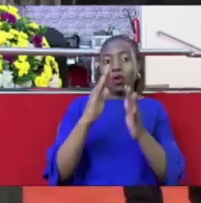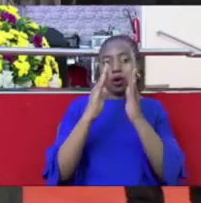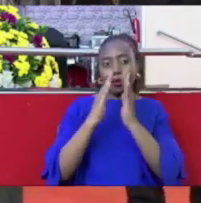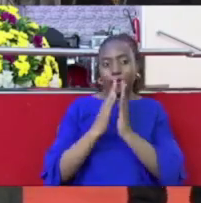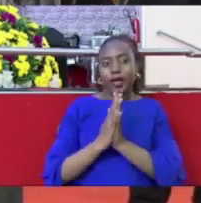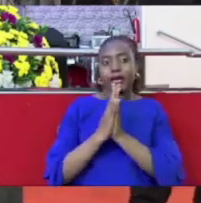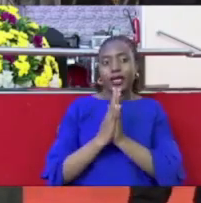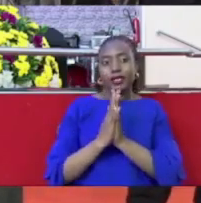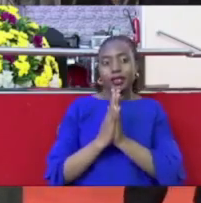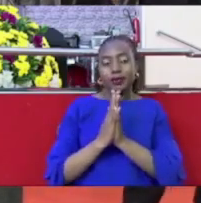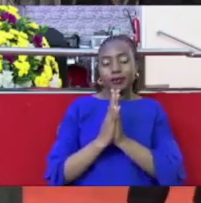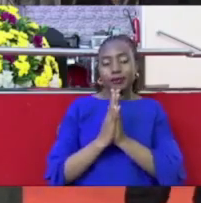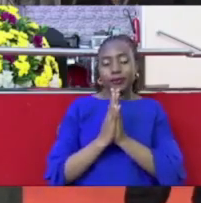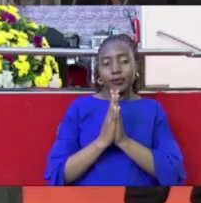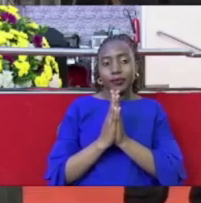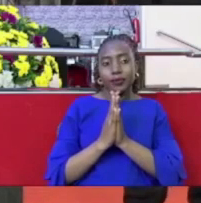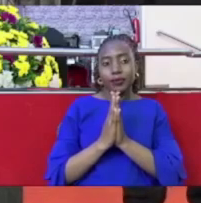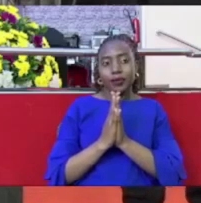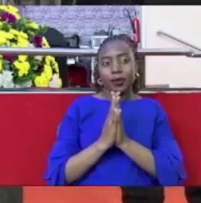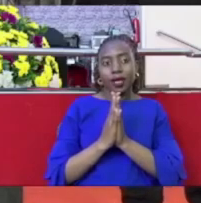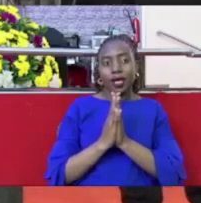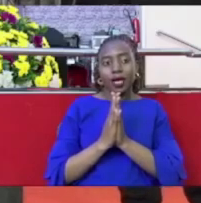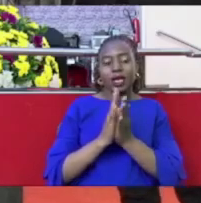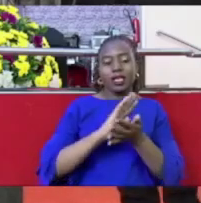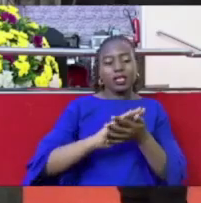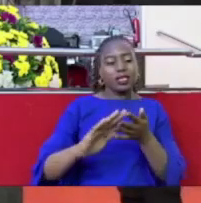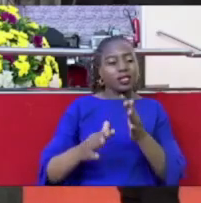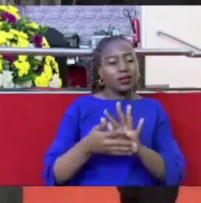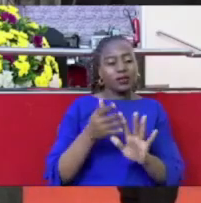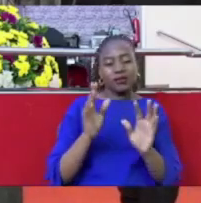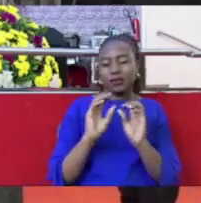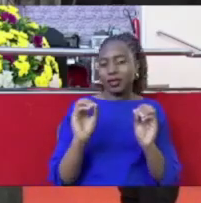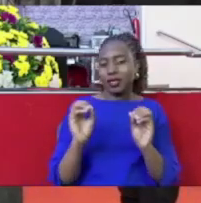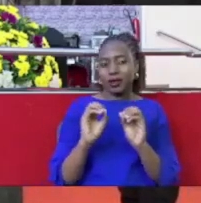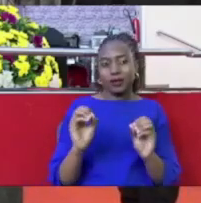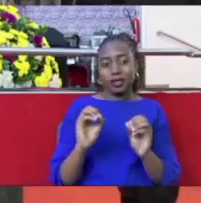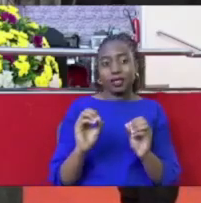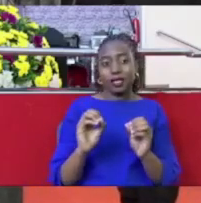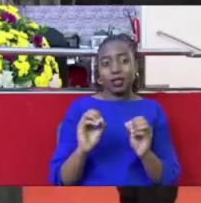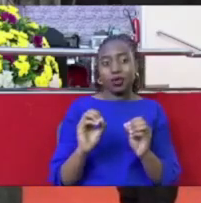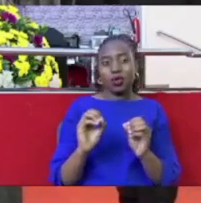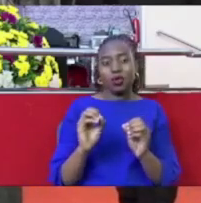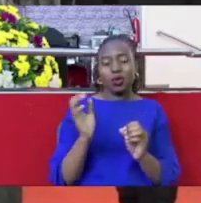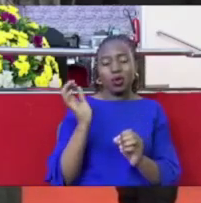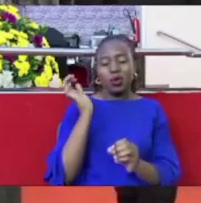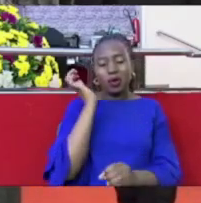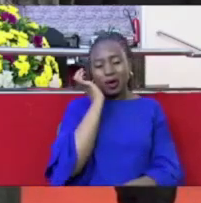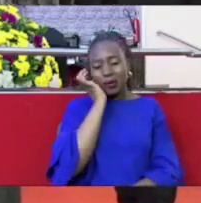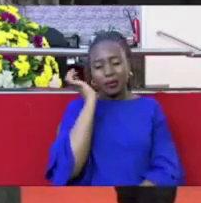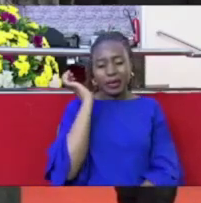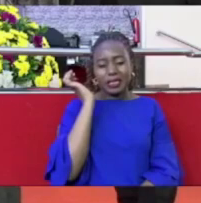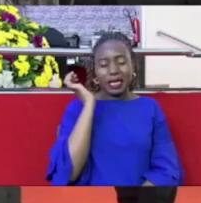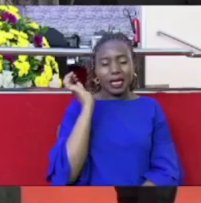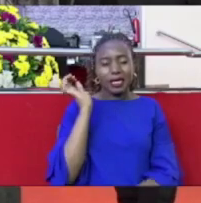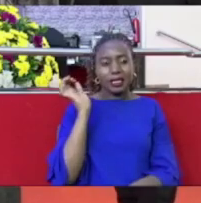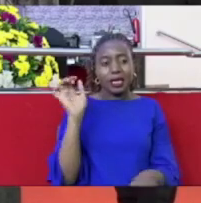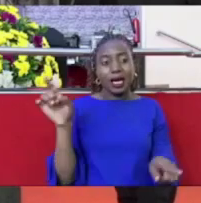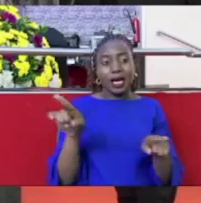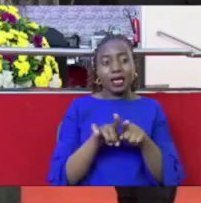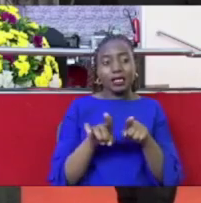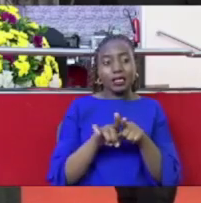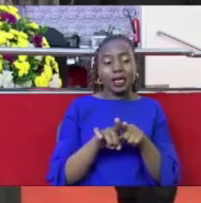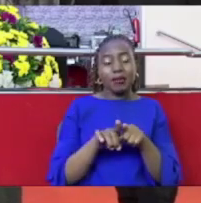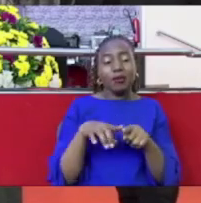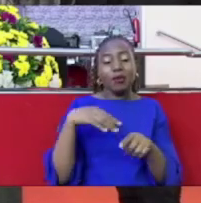inaweza kuzuia maombi yetu, is unforgiveness, ni kukosa msamaha, bitterness, kuwa na uchungu, and pursuit for revenge,